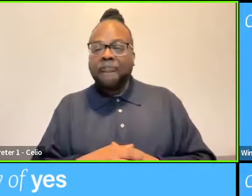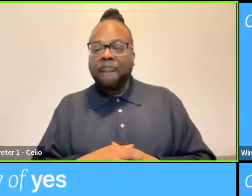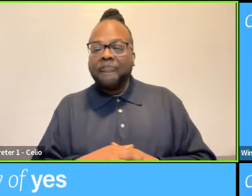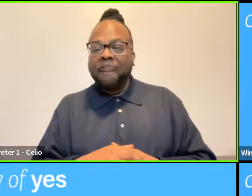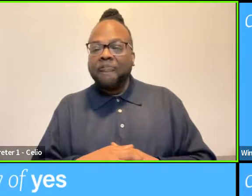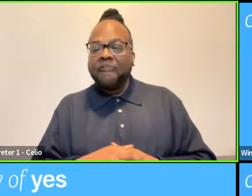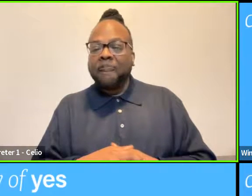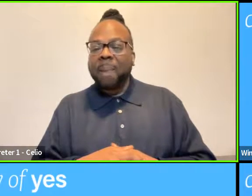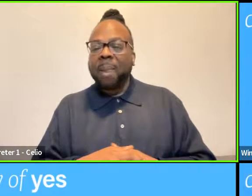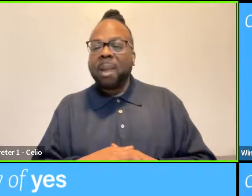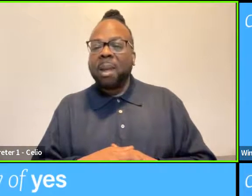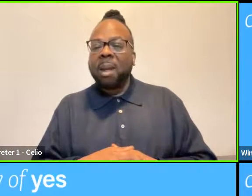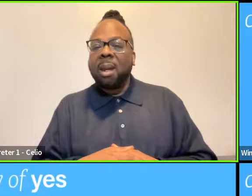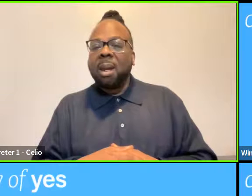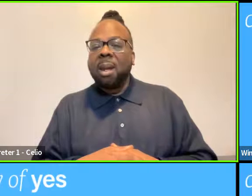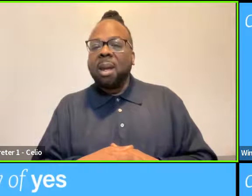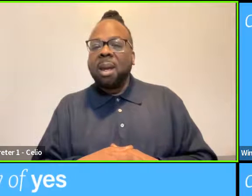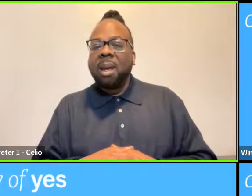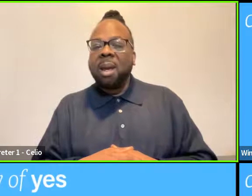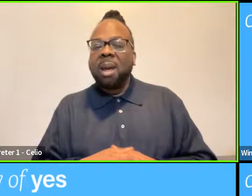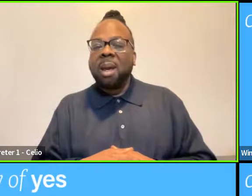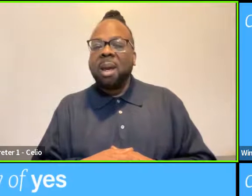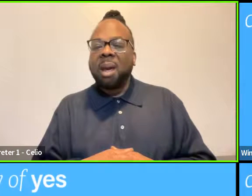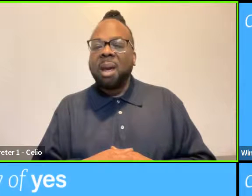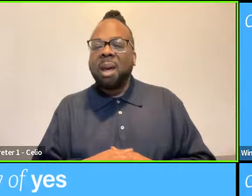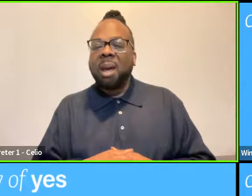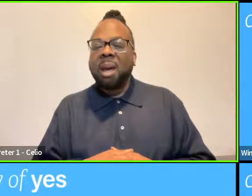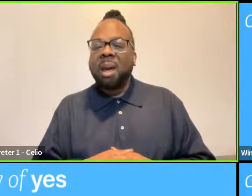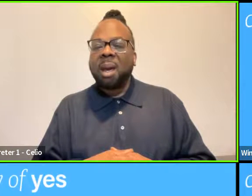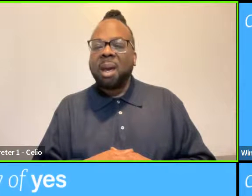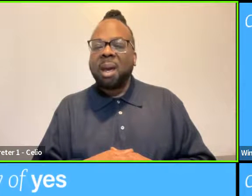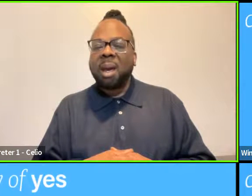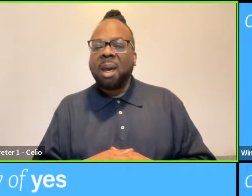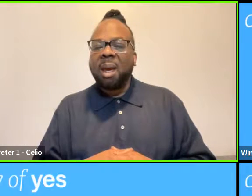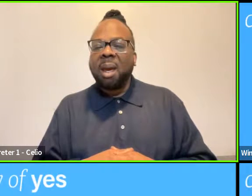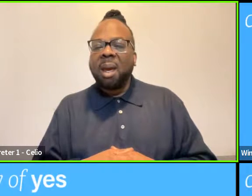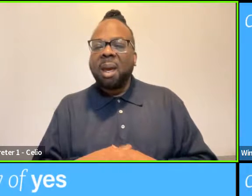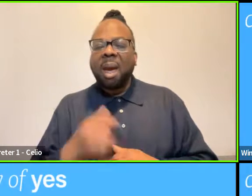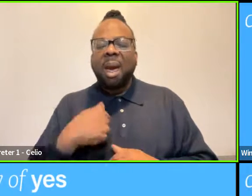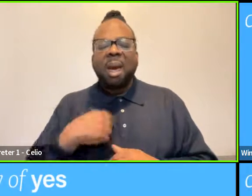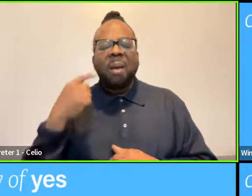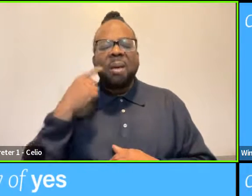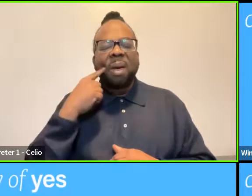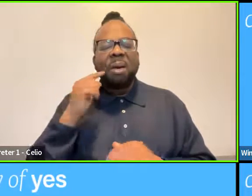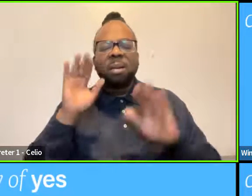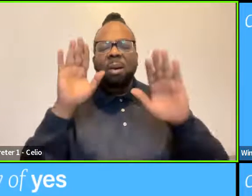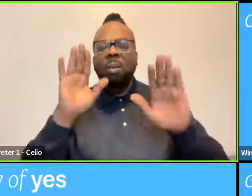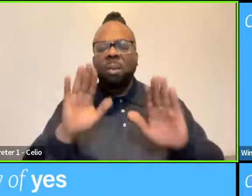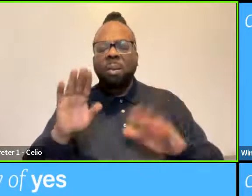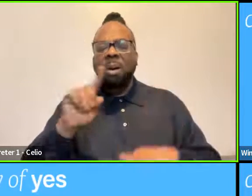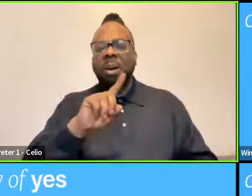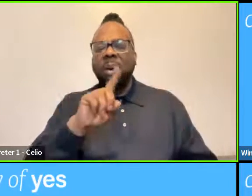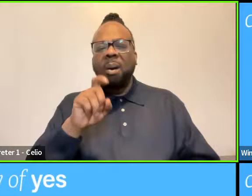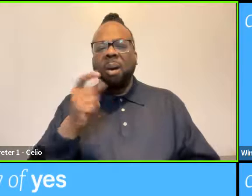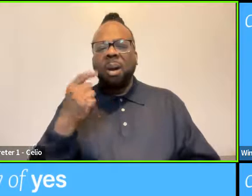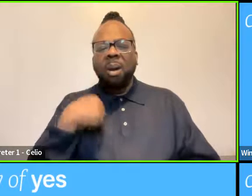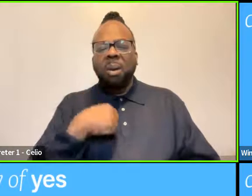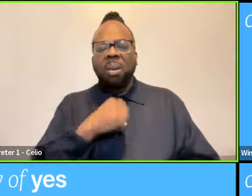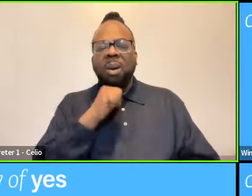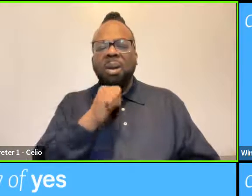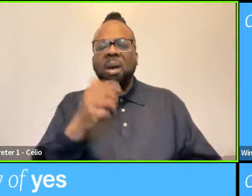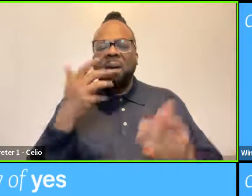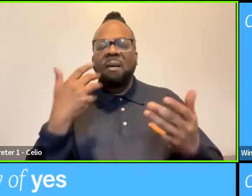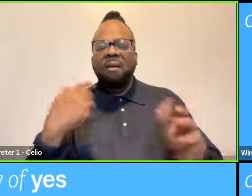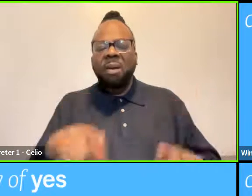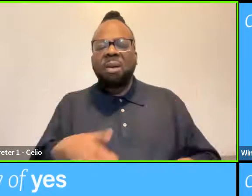priority? That's a absolutely fantastic question. We haven't talked as